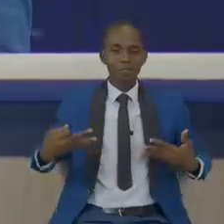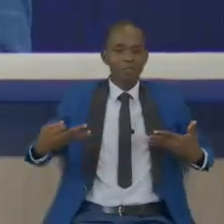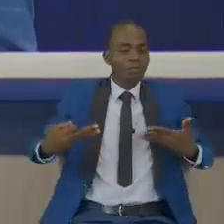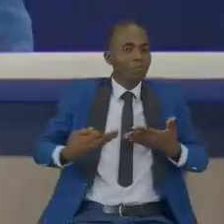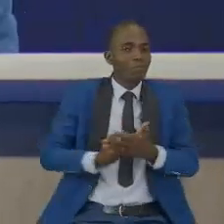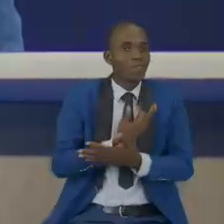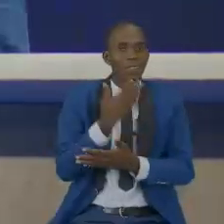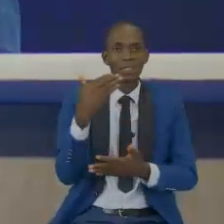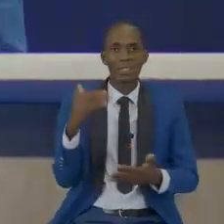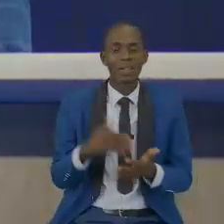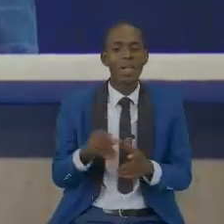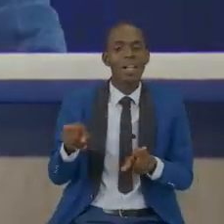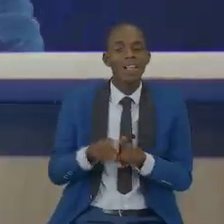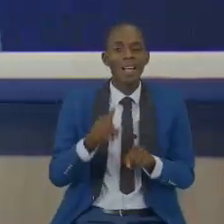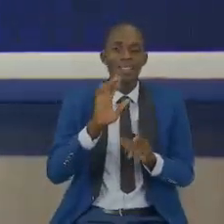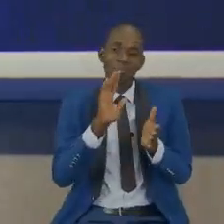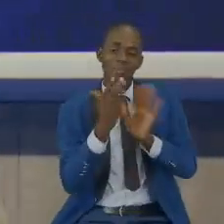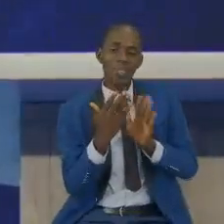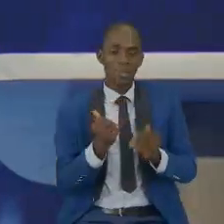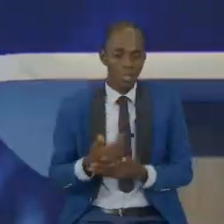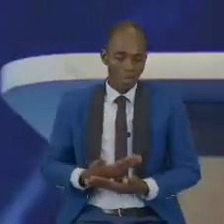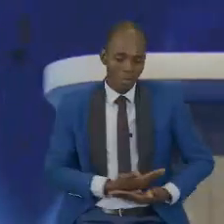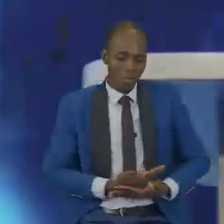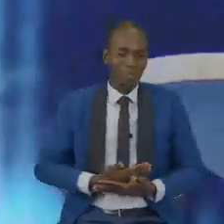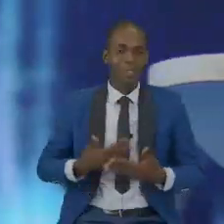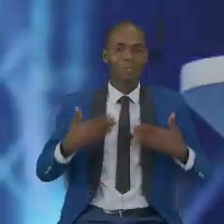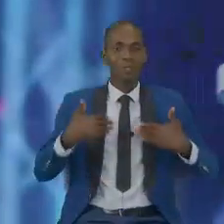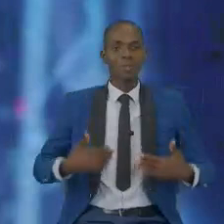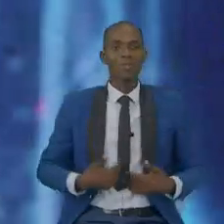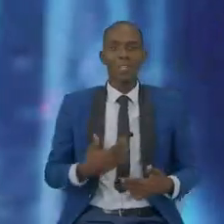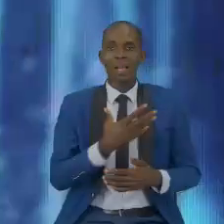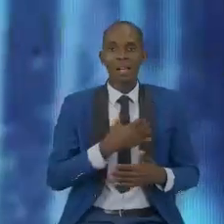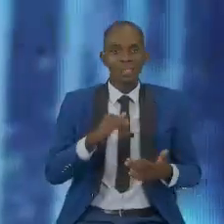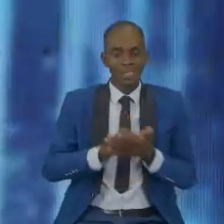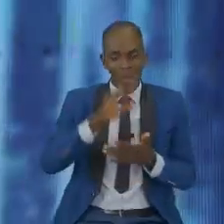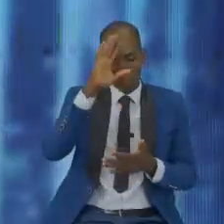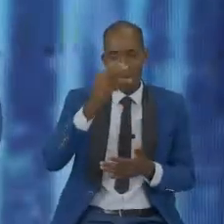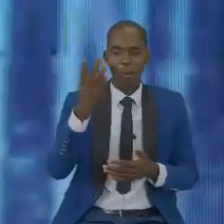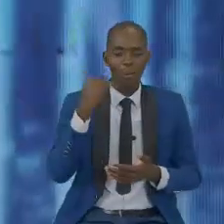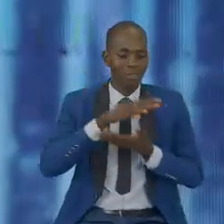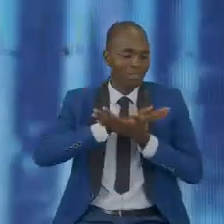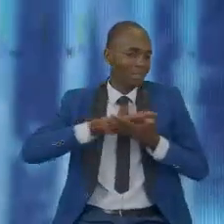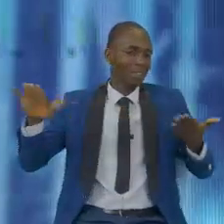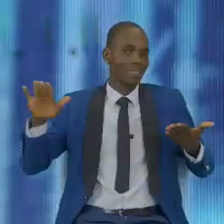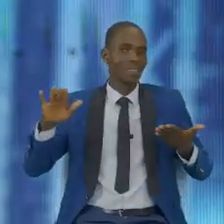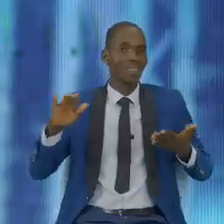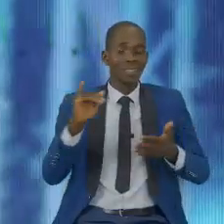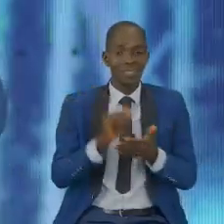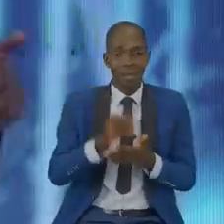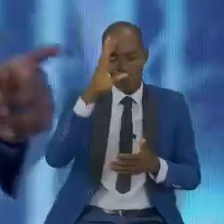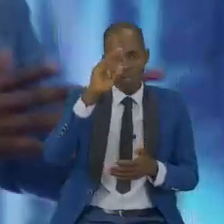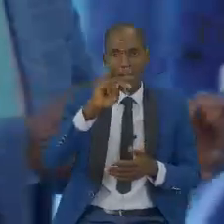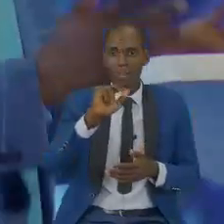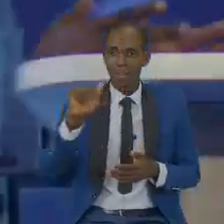the flesh of a little child, and he was clean. He was clean.